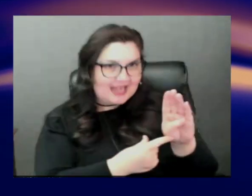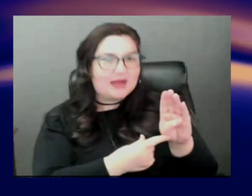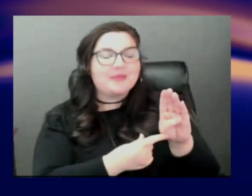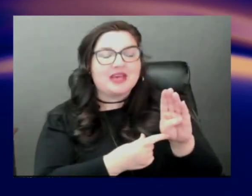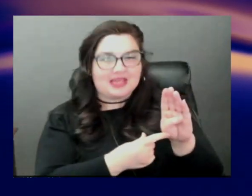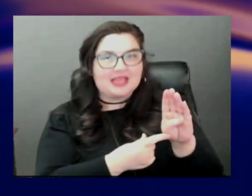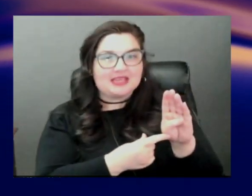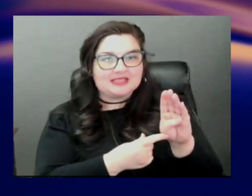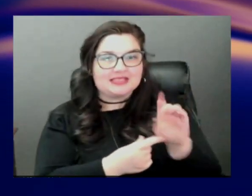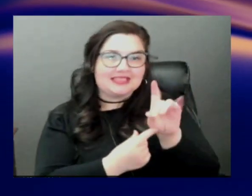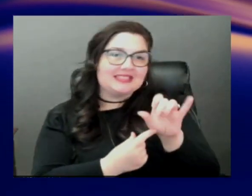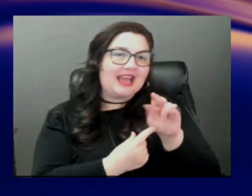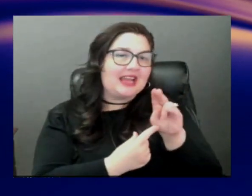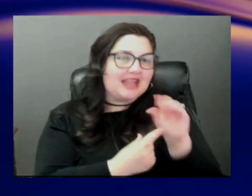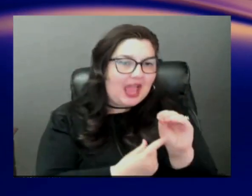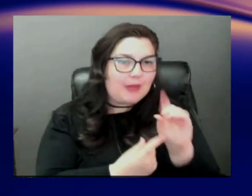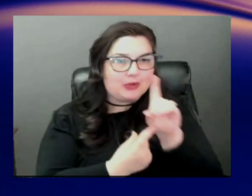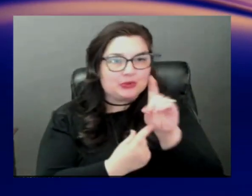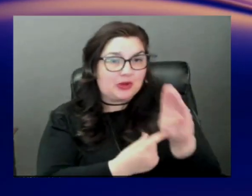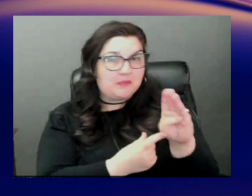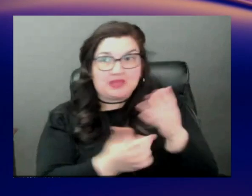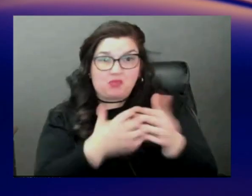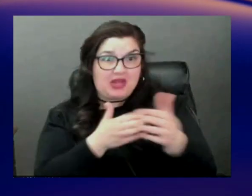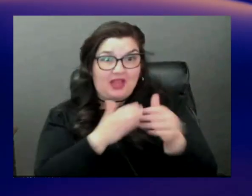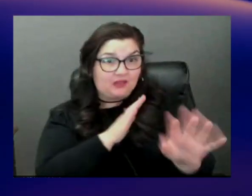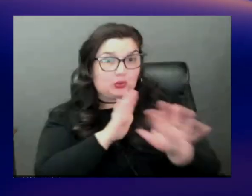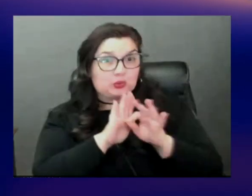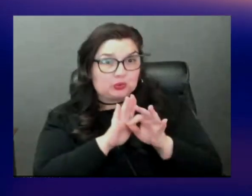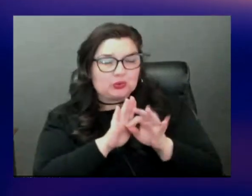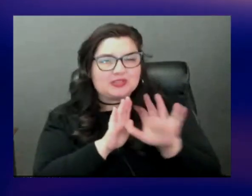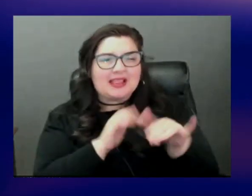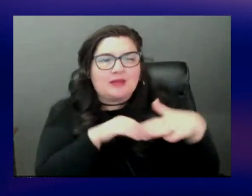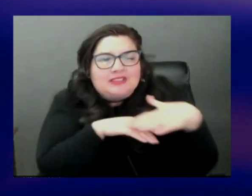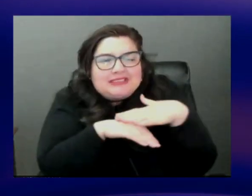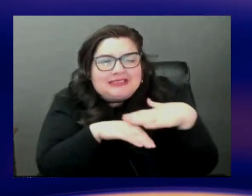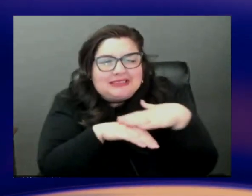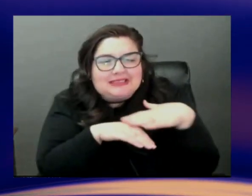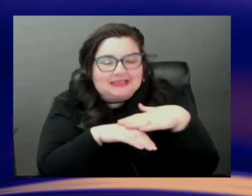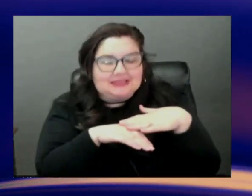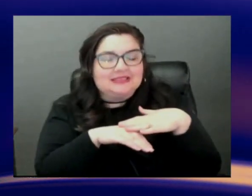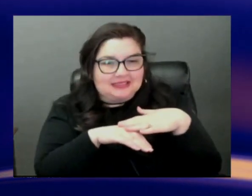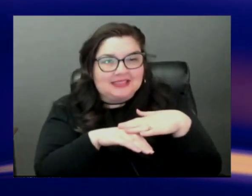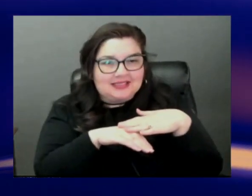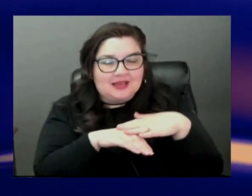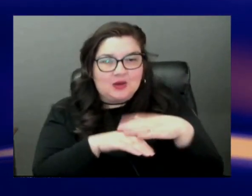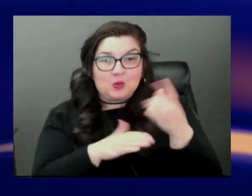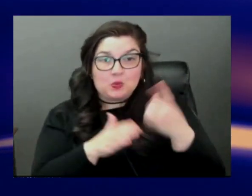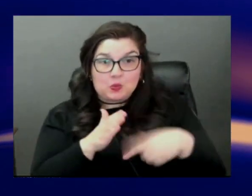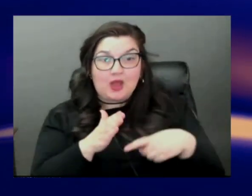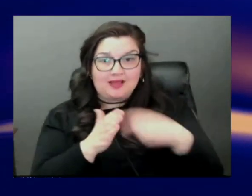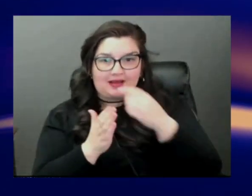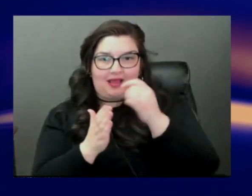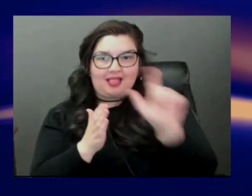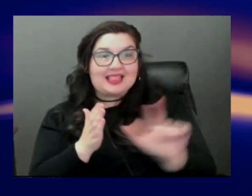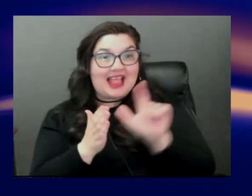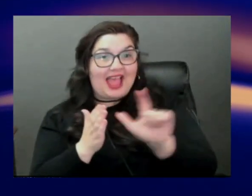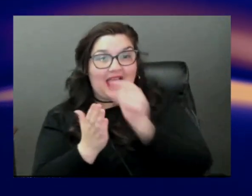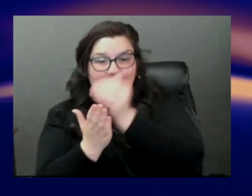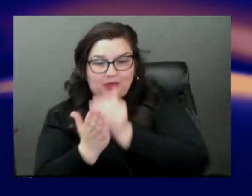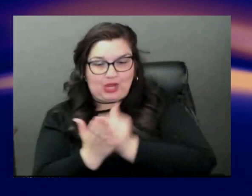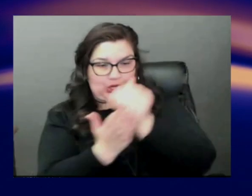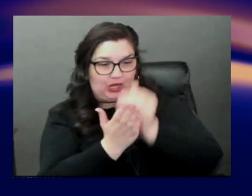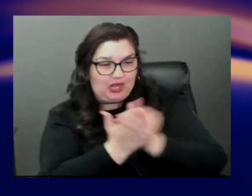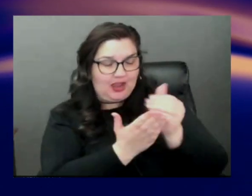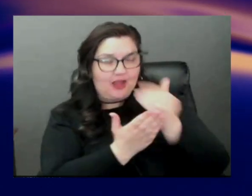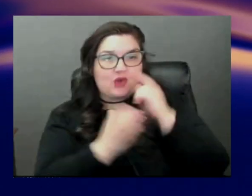a DynamoDB or something of your choosing. So that's a little bit of a high-level overview of what the libraries are for Amplify.